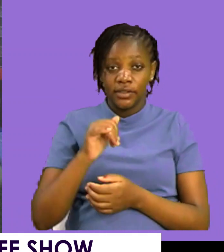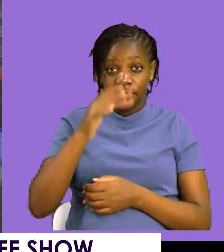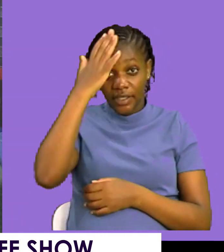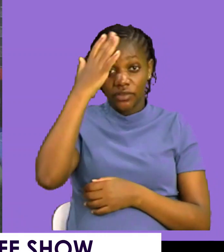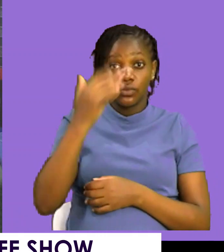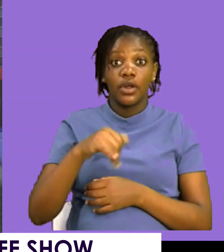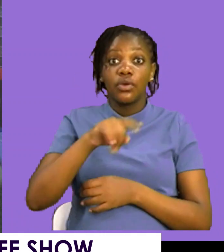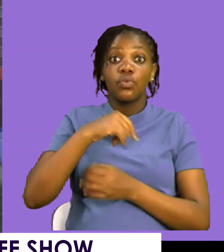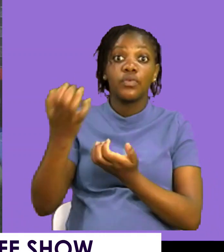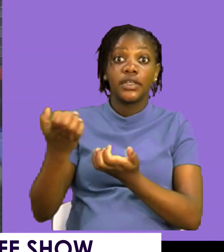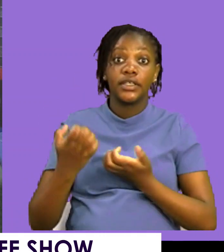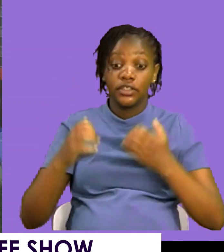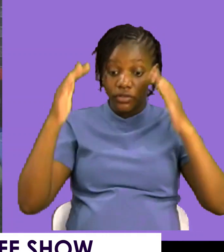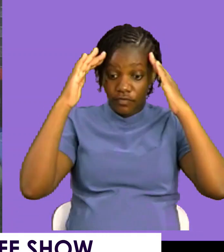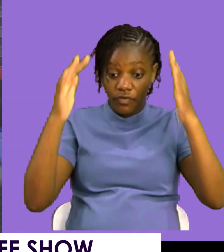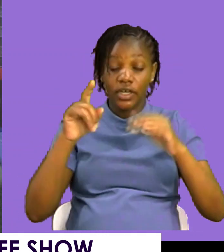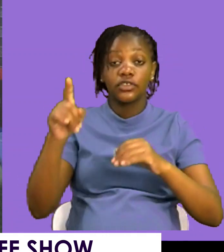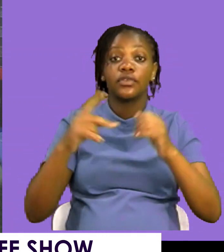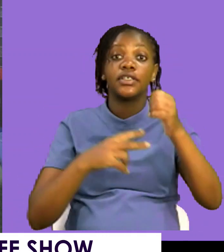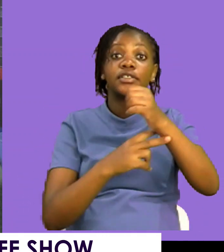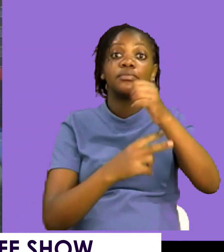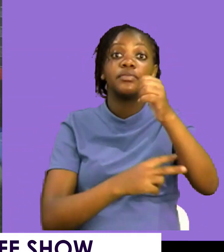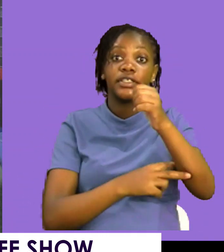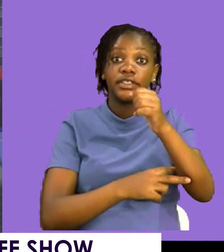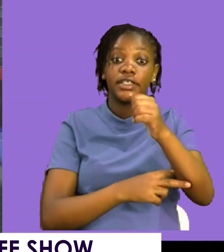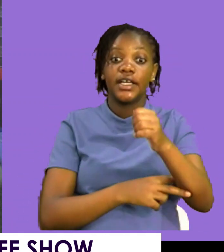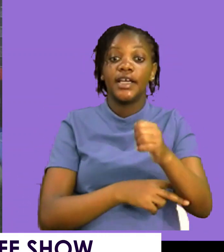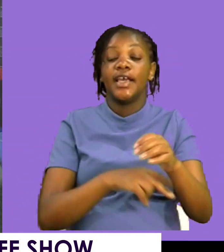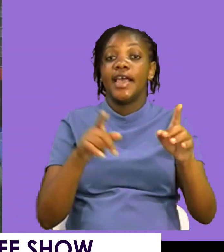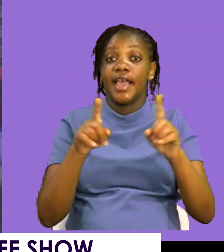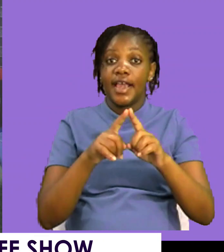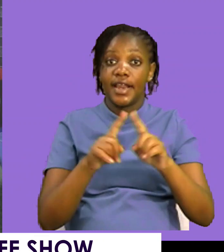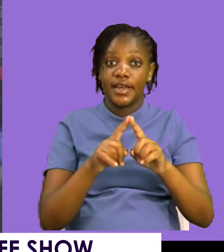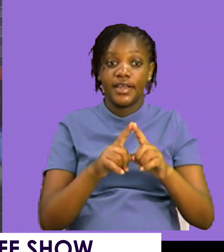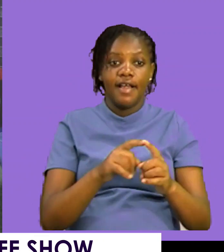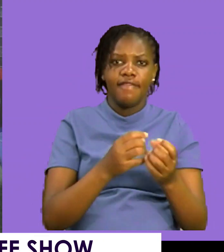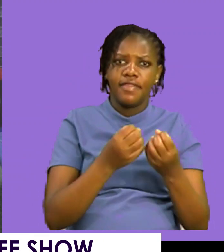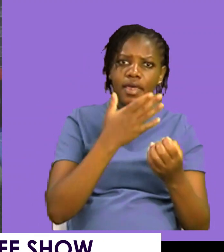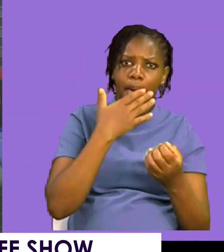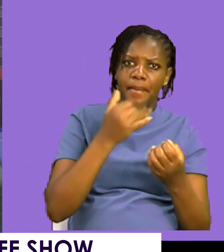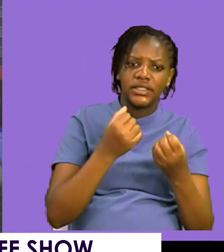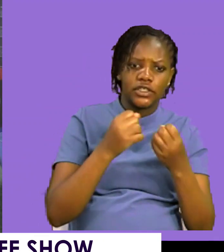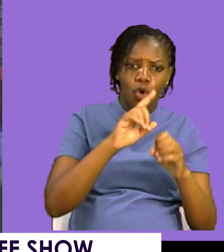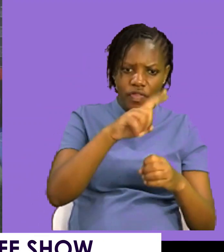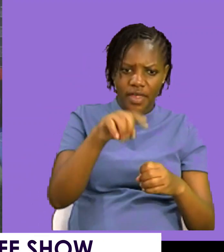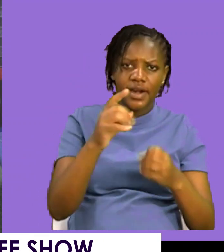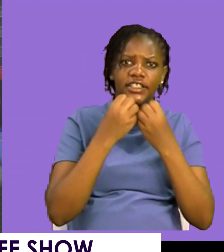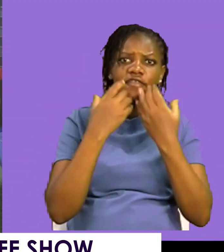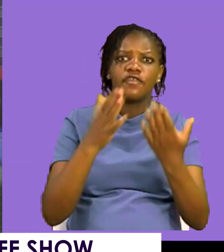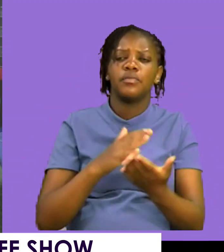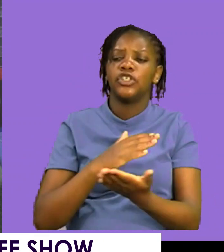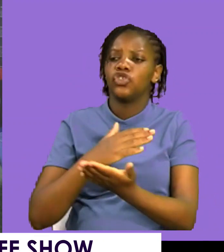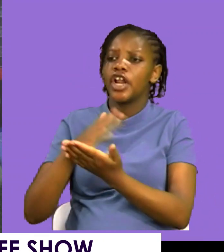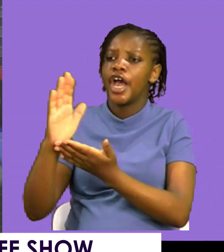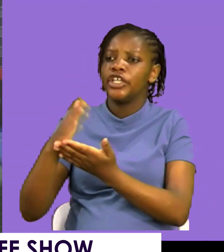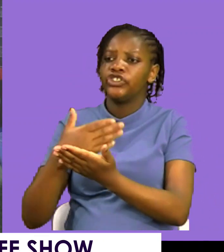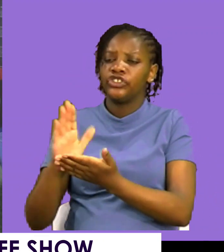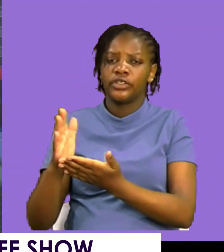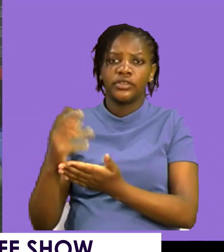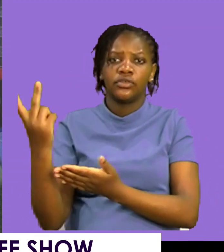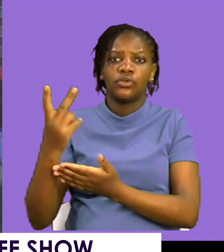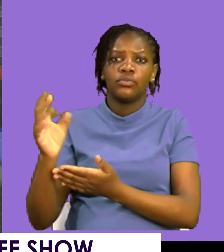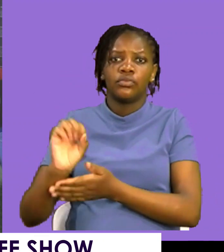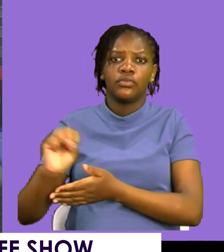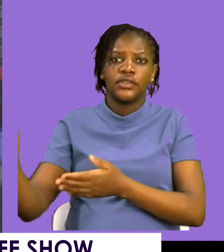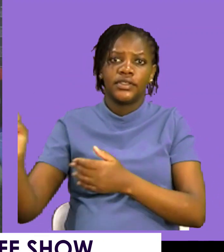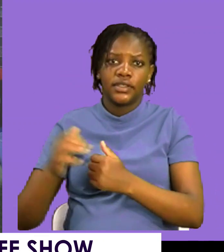need to concentrate on this bridge, so that right informations are sent on both sides. How powerful is